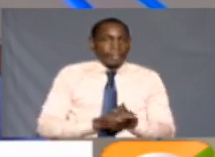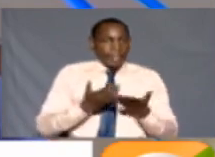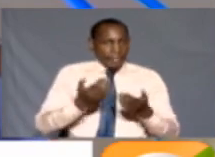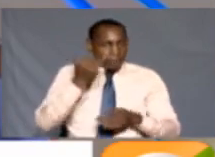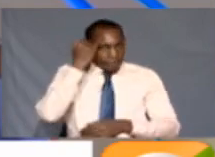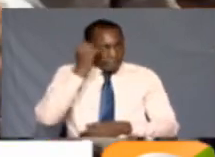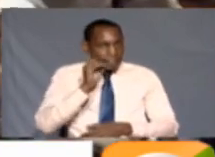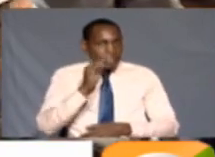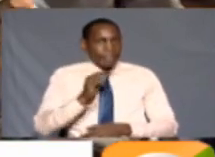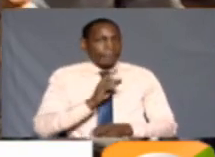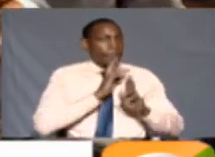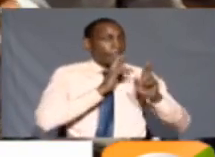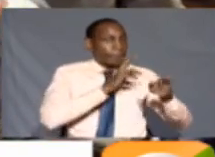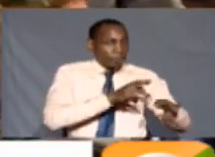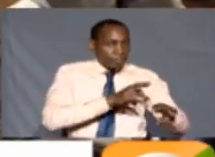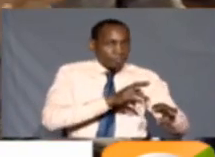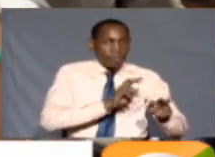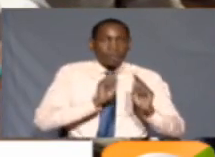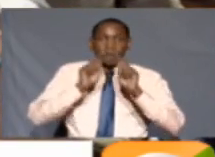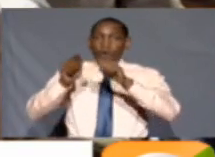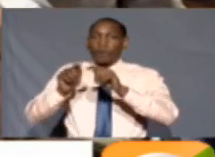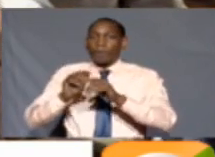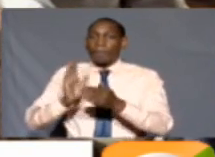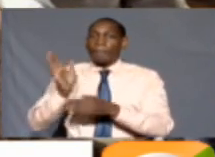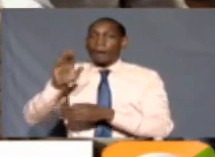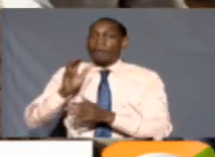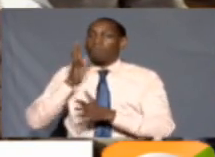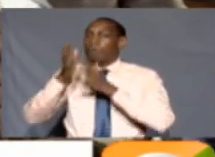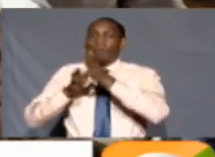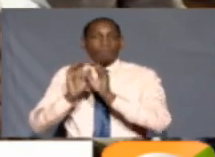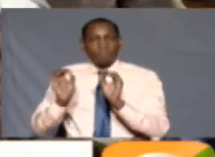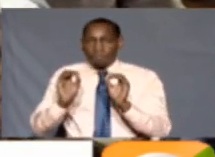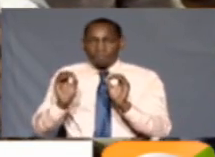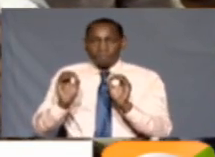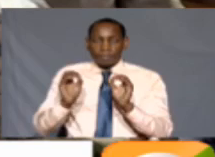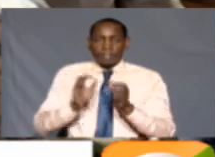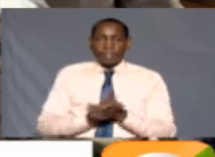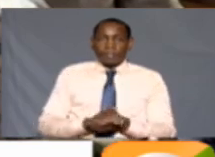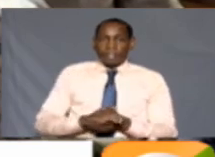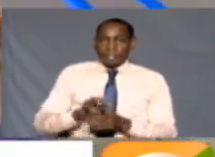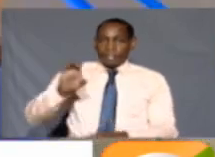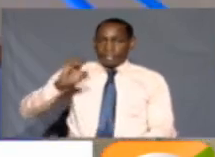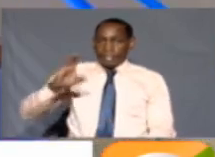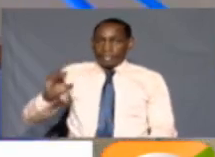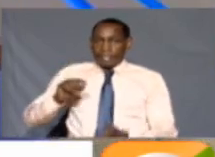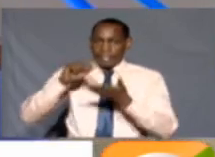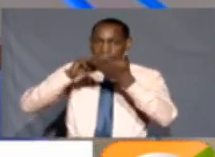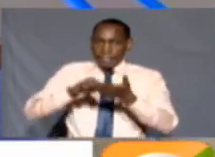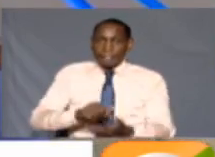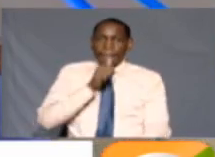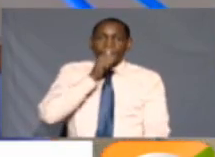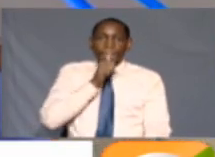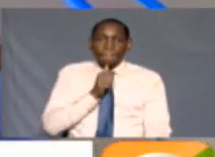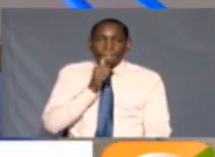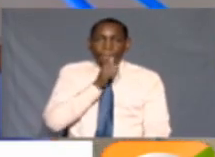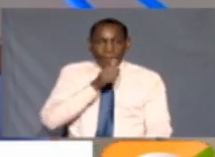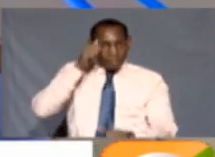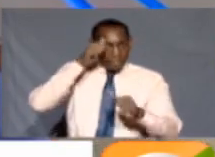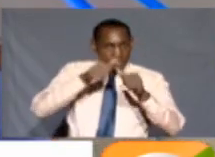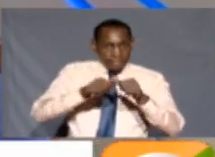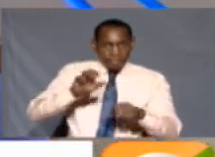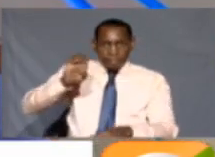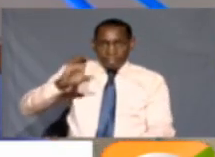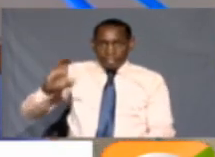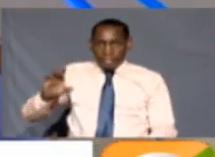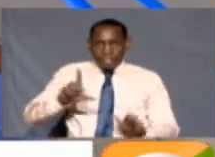is that if you're a whistleblower, you shouldn't talk about it out there. Is that what you shouldn't? Because at ESCC, we emphasize confidentiality. Remember, ESCC is